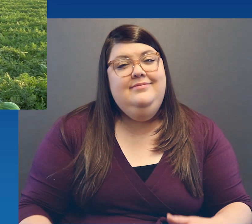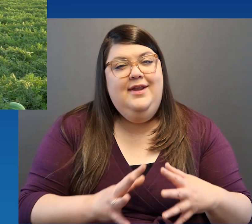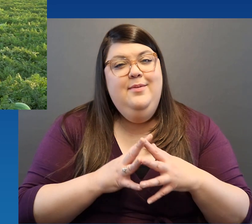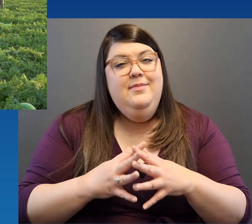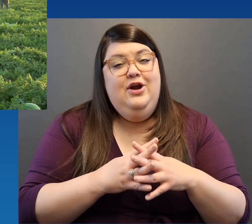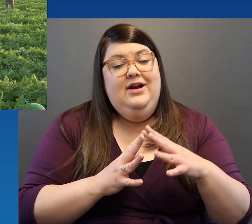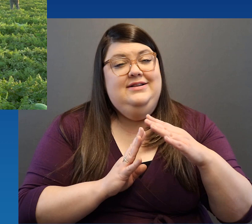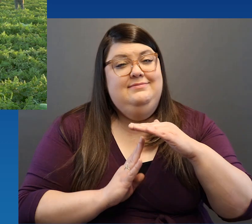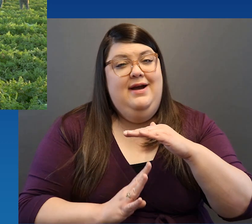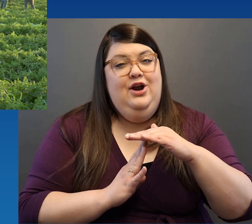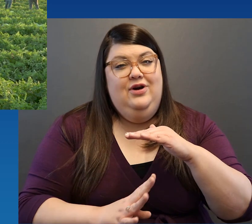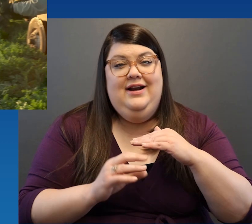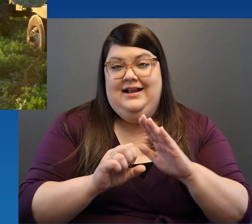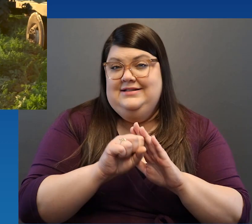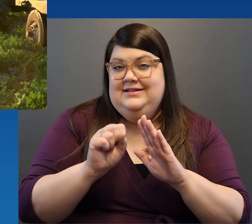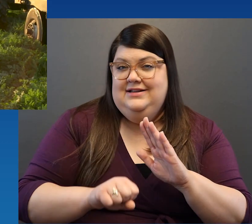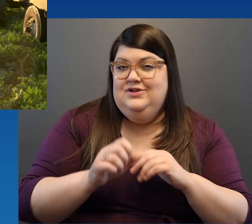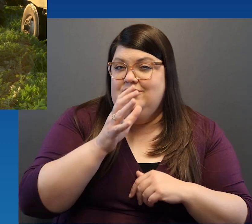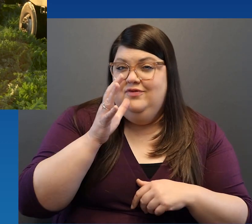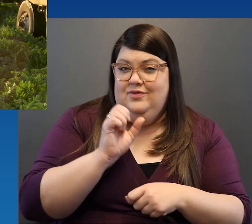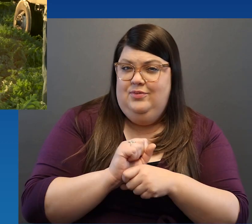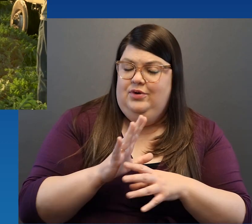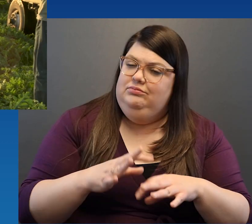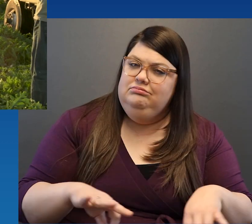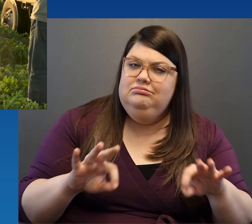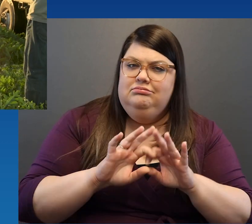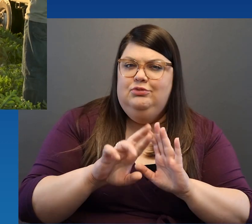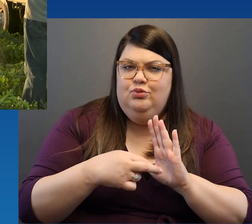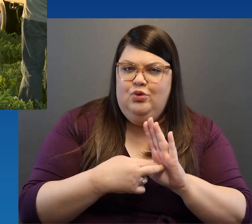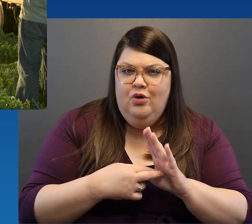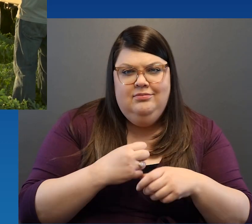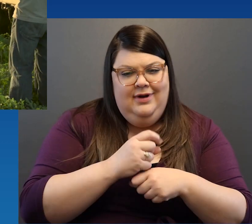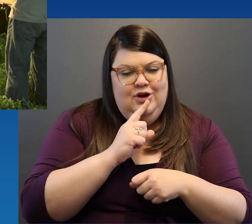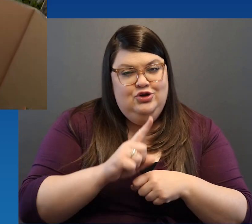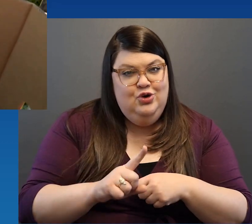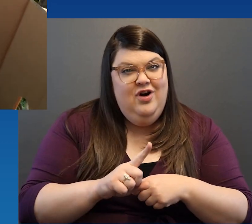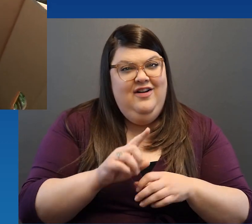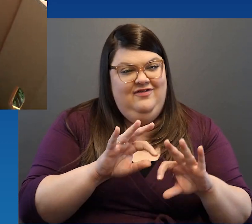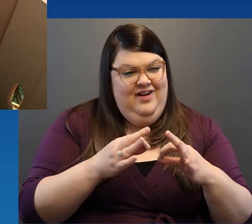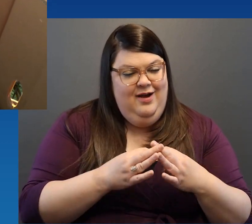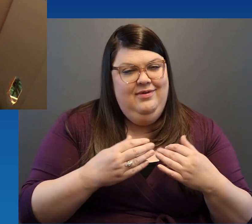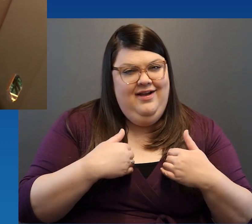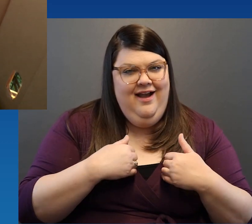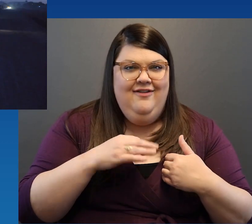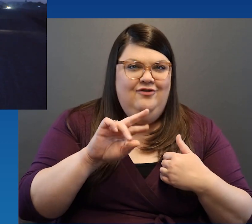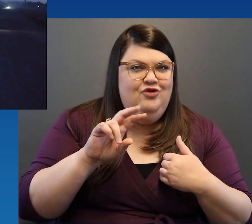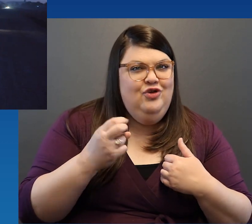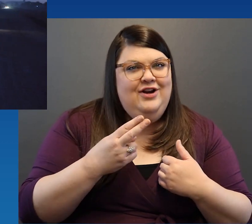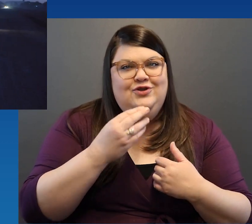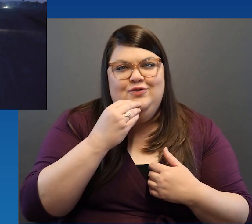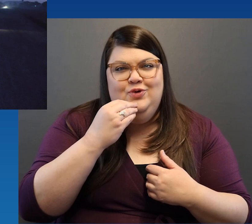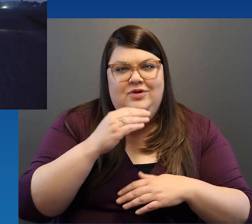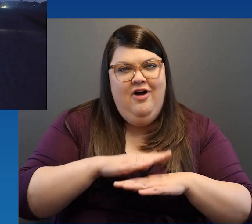America's migrant and seasonal farm workers play a vital role in ensuring there is fresh food on families' tables.